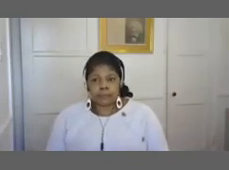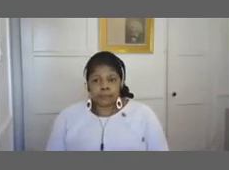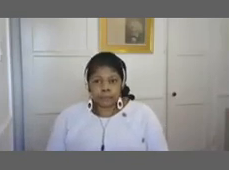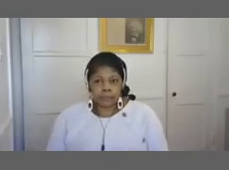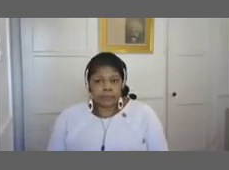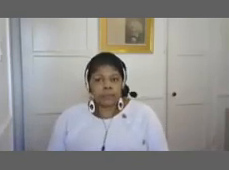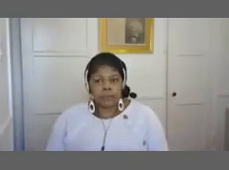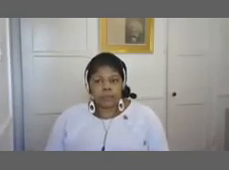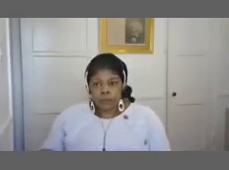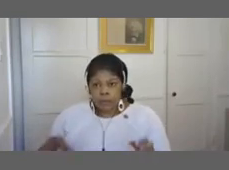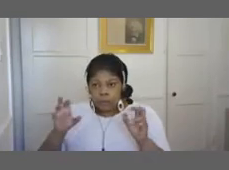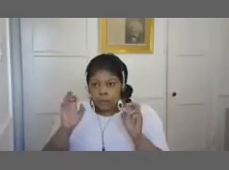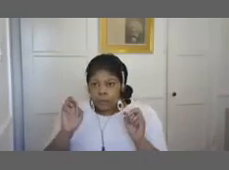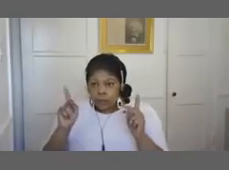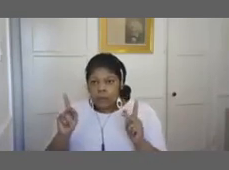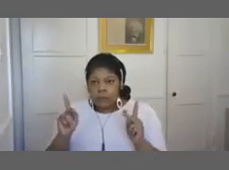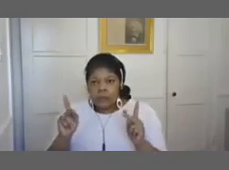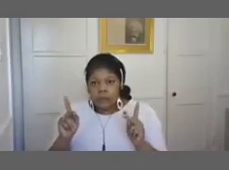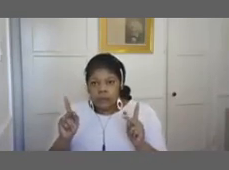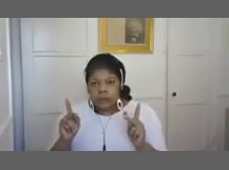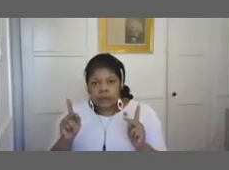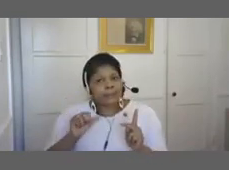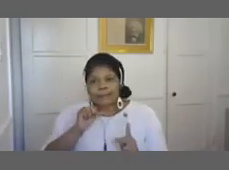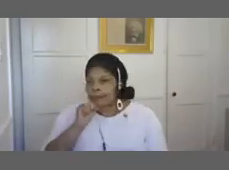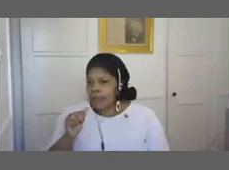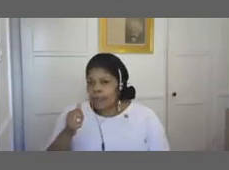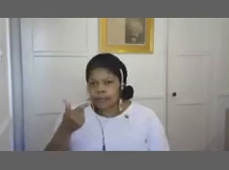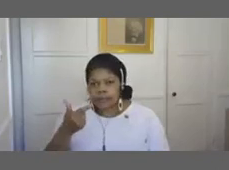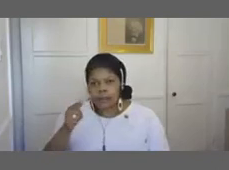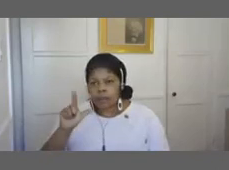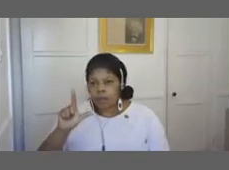Okay, and it is non-global.